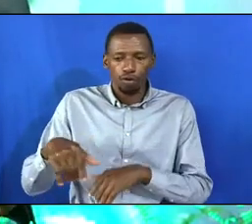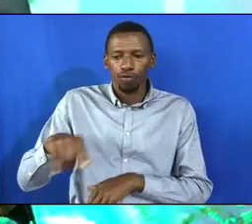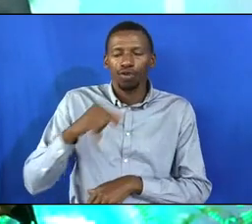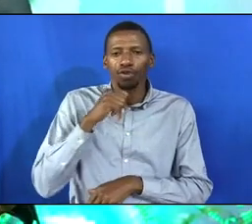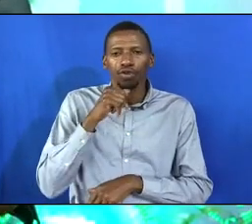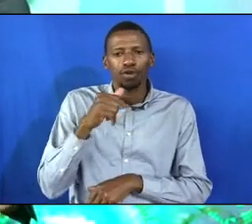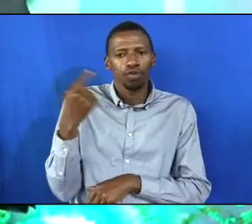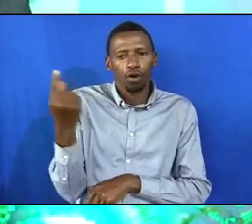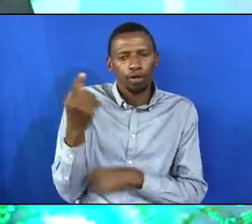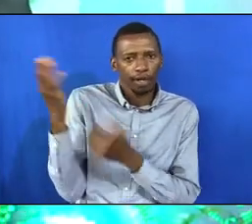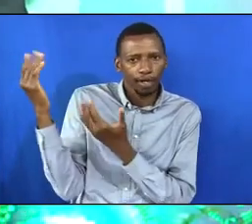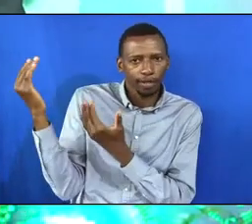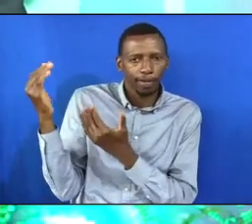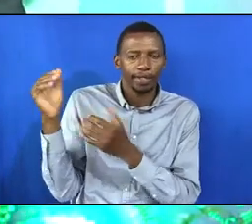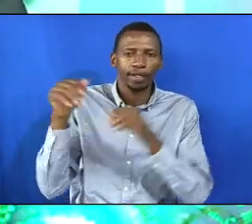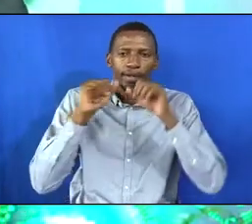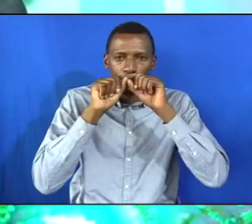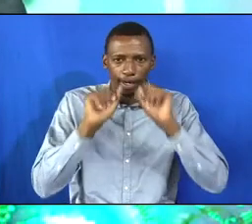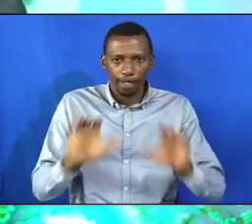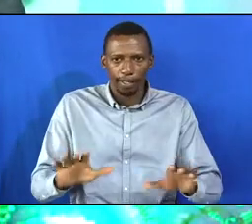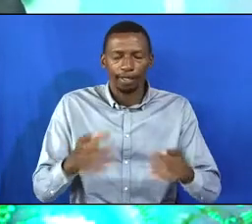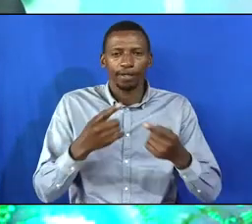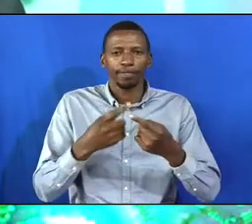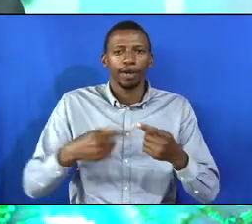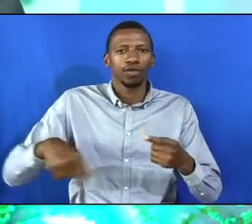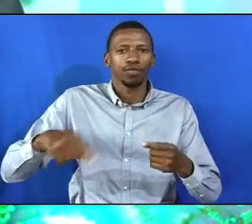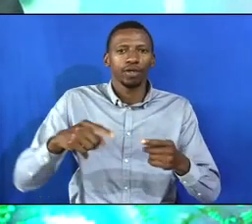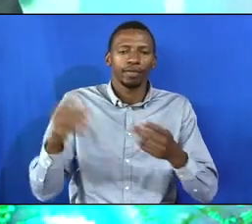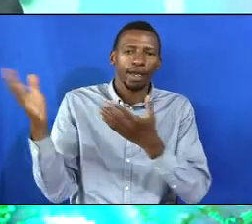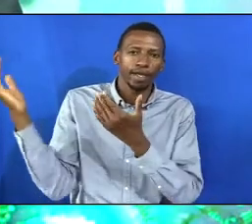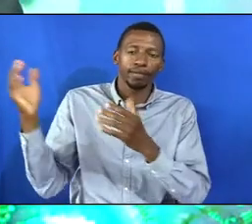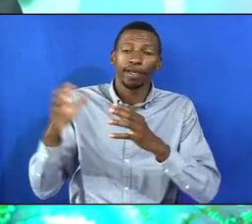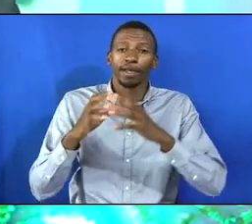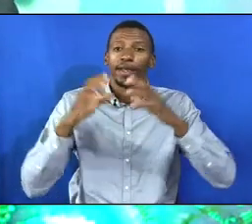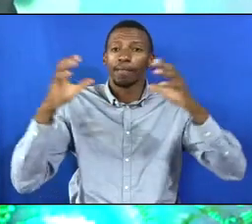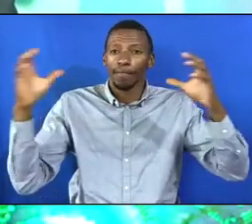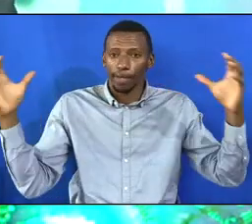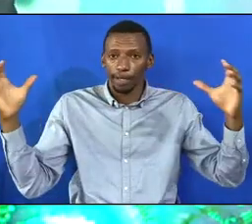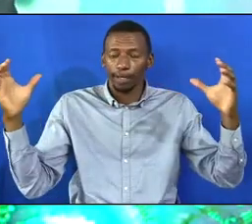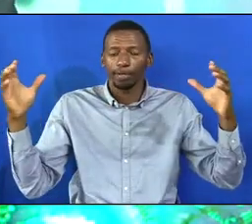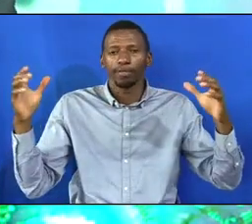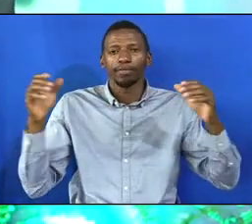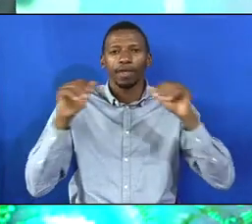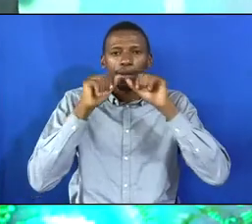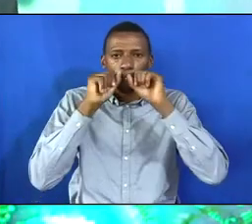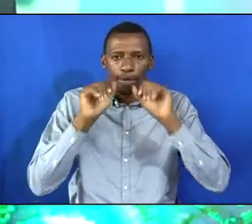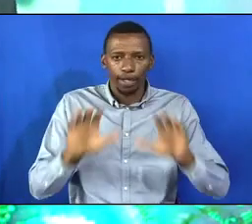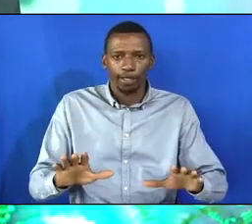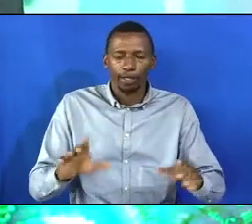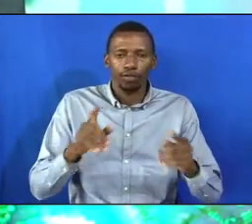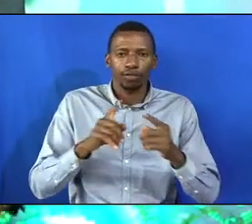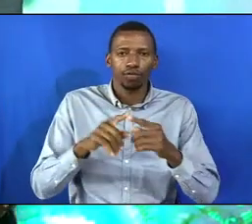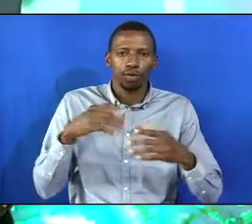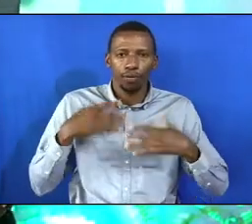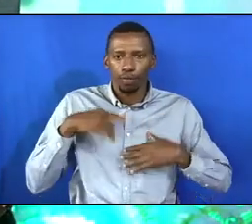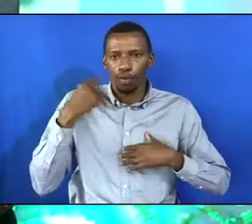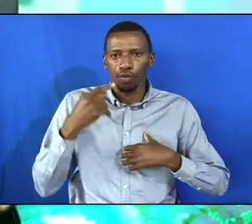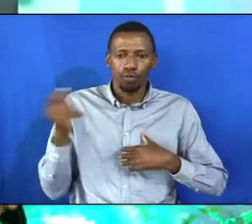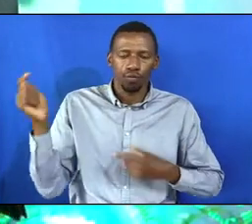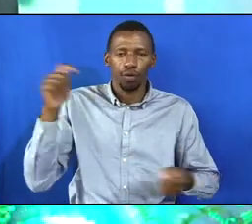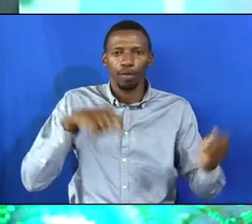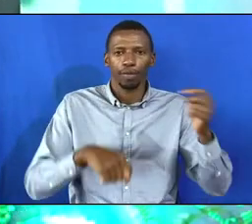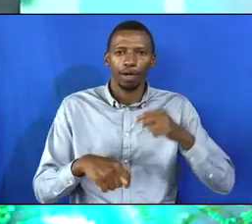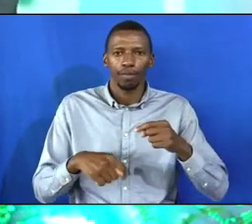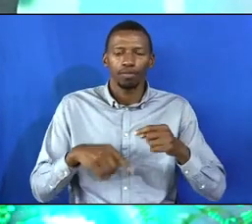expecting blessings, but we are expecting huge blessings to attend us. So all that can hear my